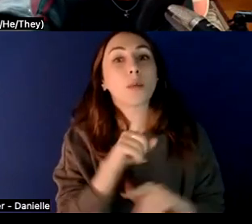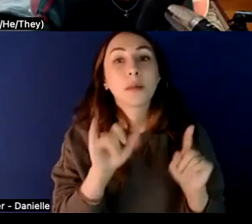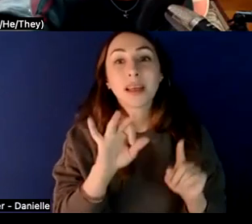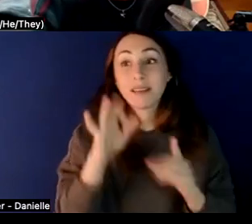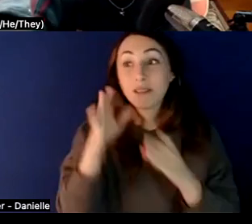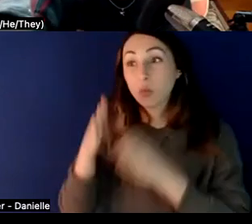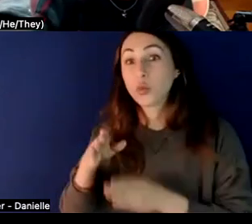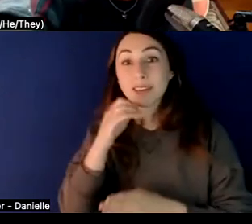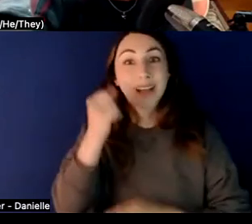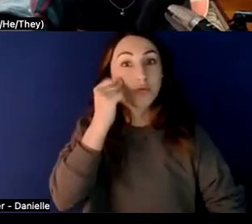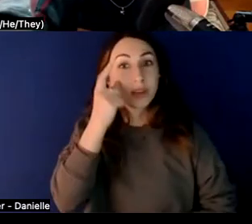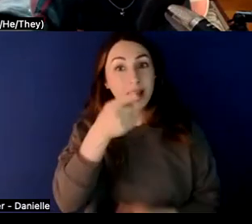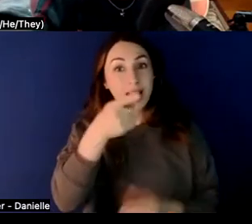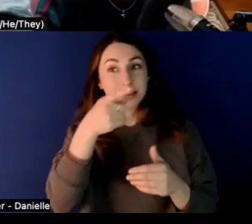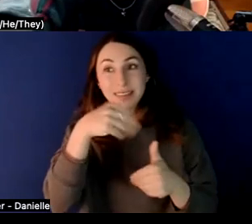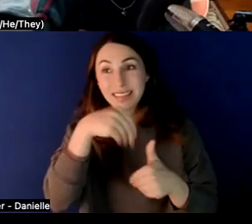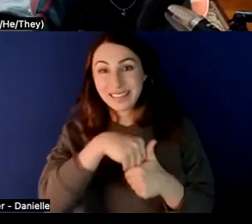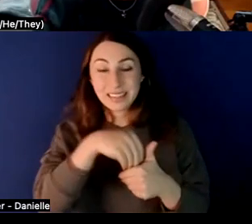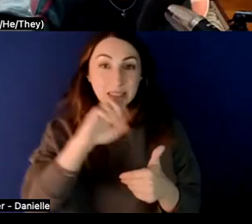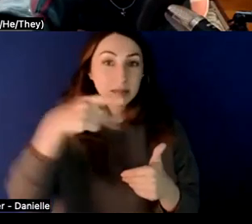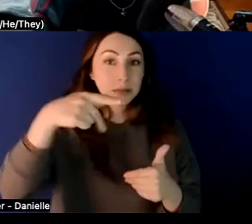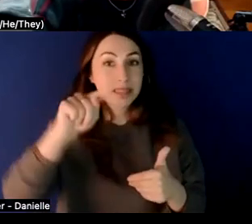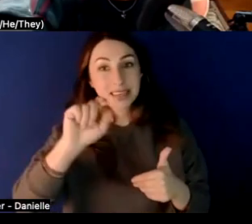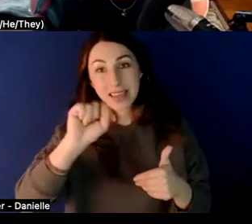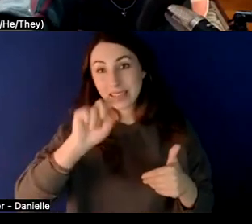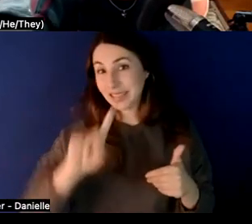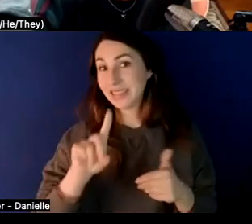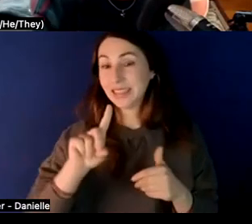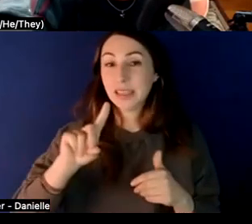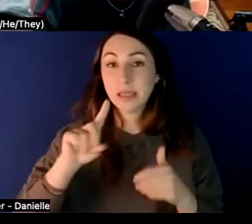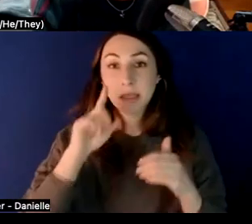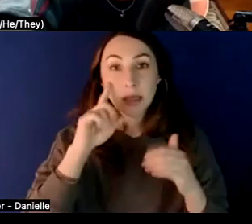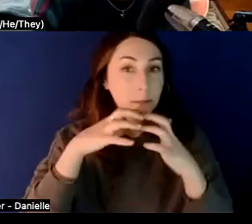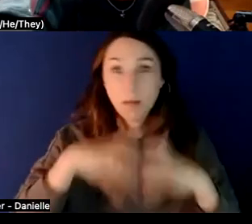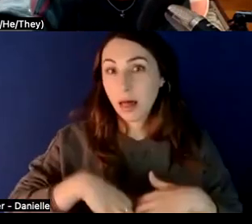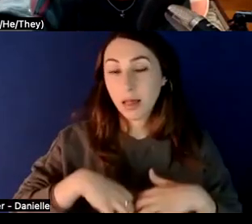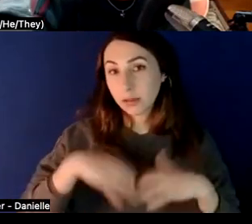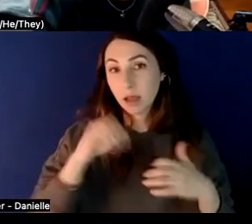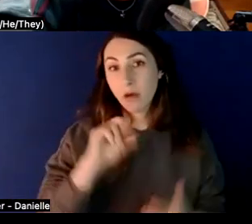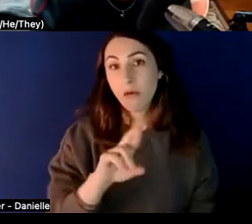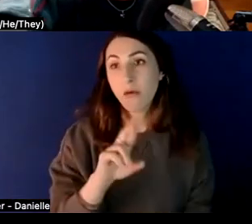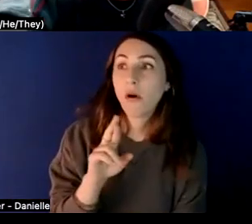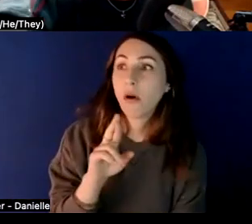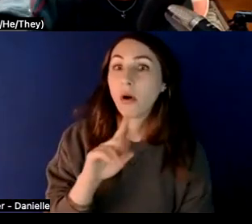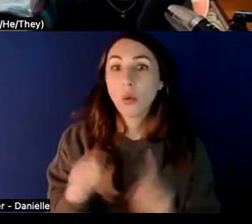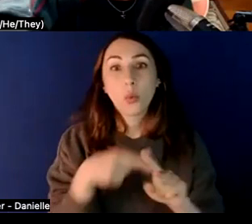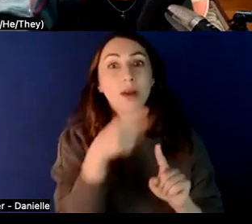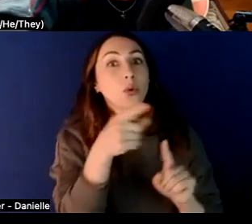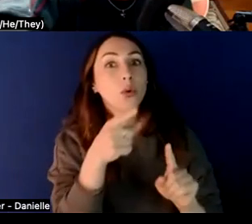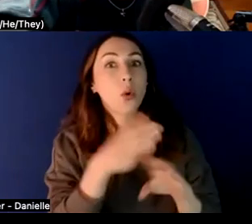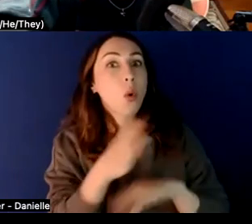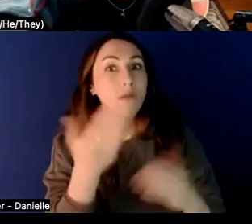PTSD episode, when you might be in a meltdown, when you might be overwhelmed, when you might be